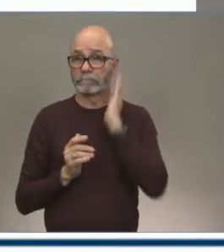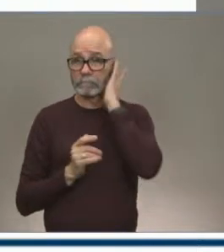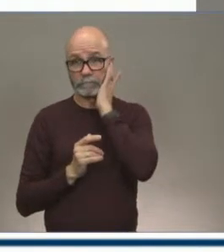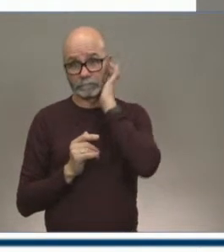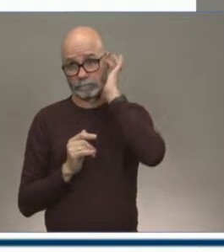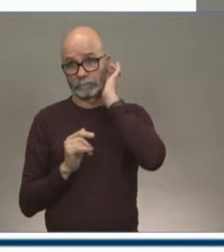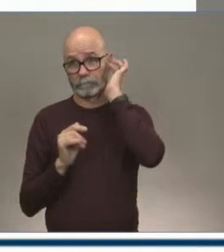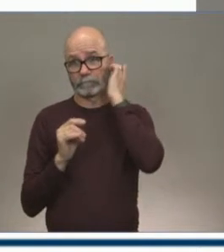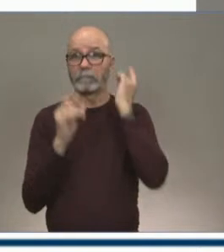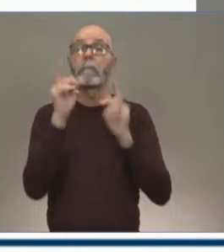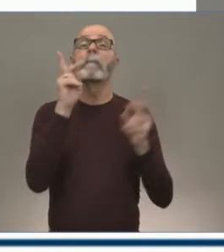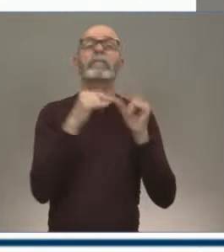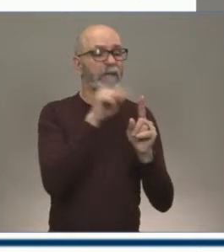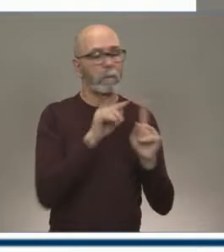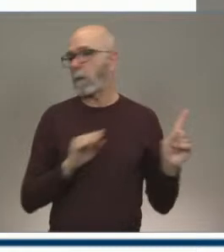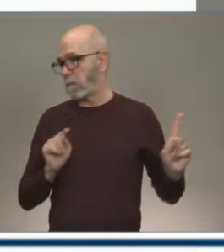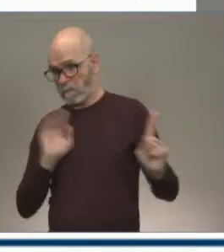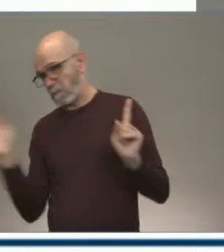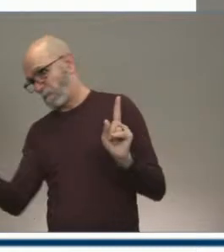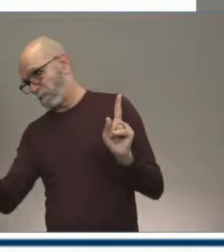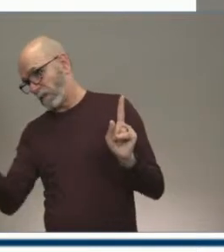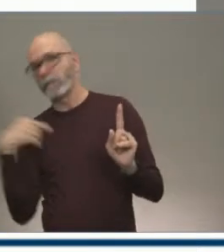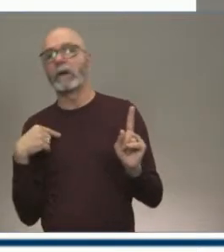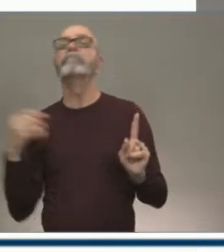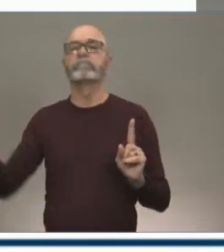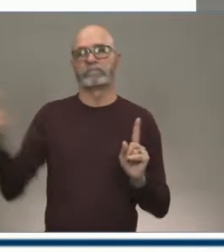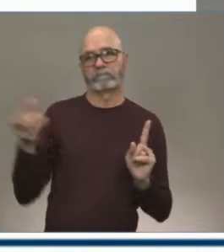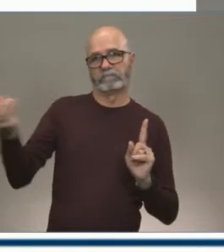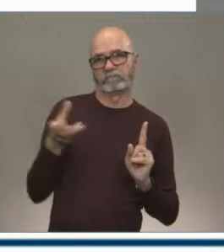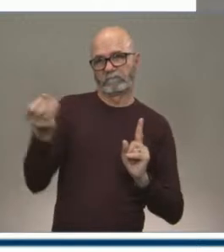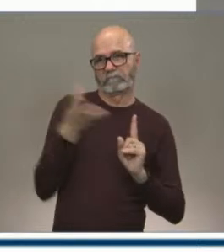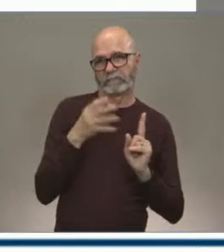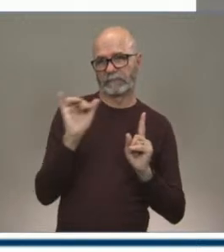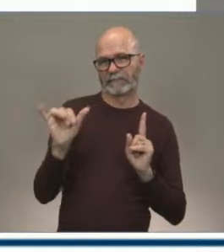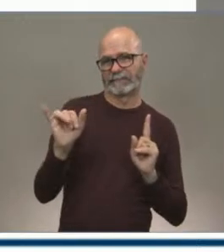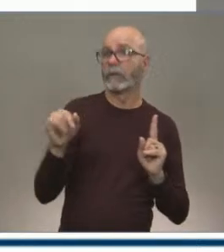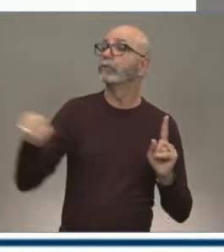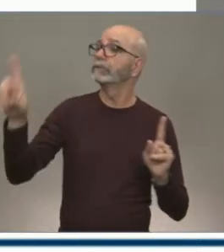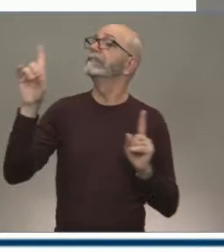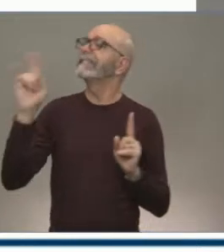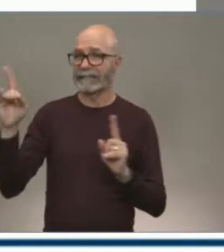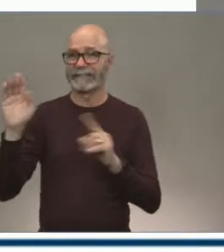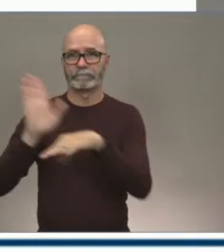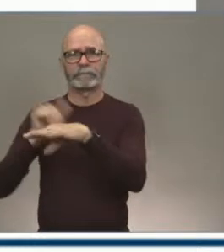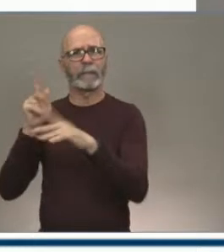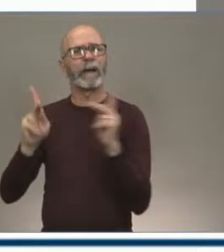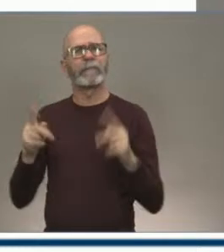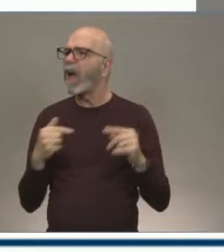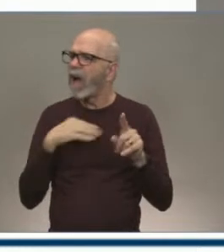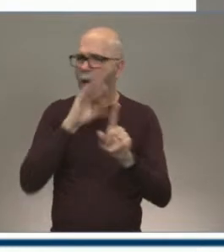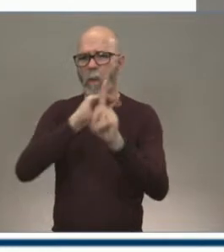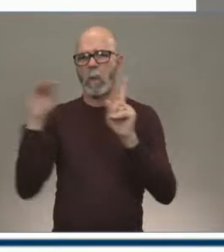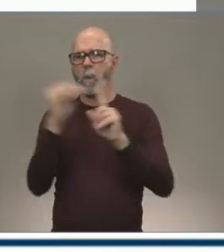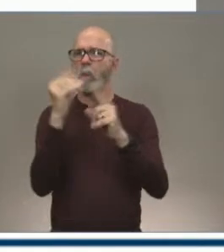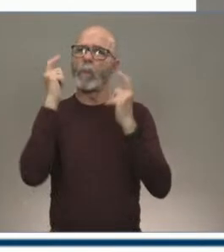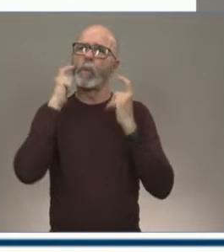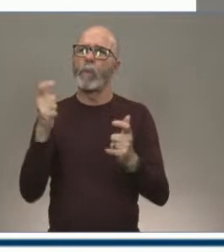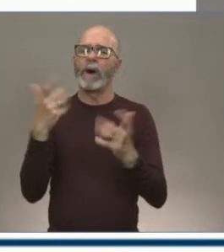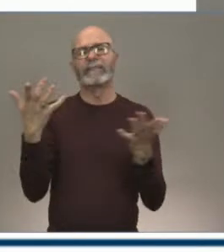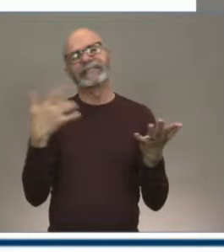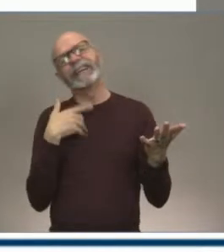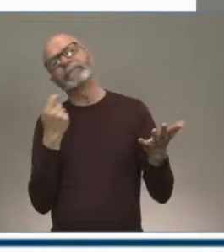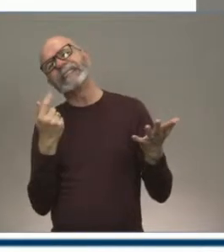the system, and put themselves ahead of others who had gotten an invitation. So for people that are doing that, I kind of say shame on